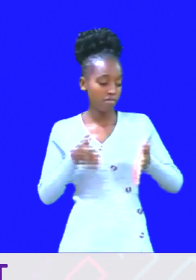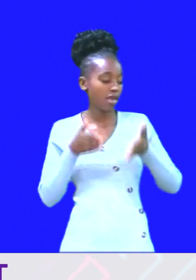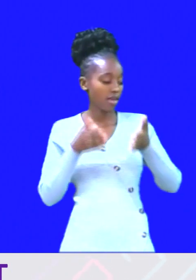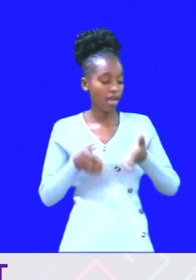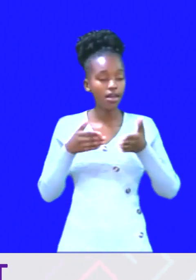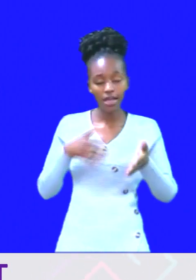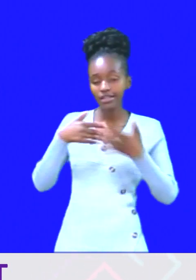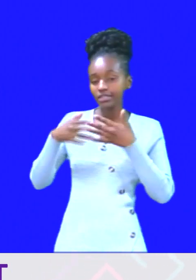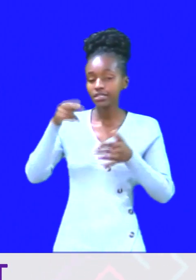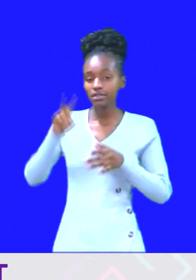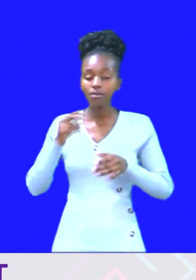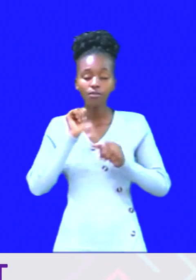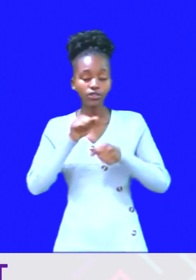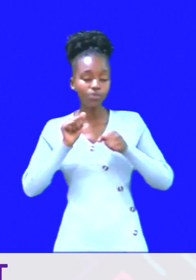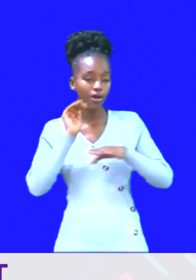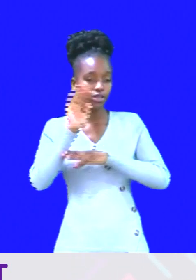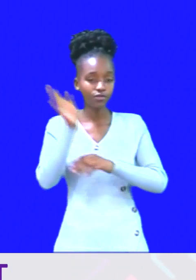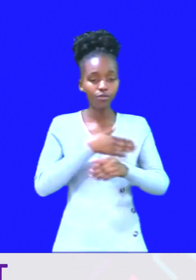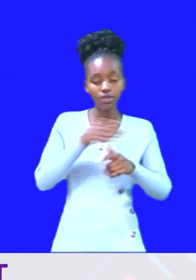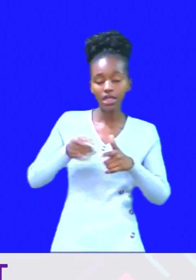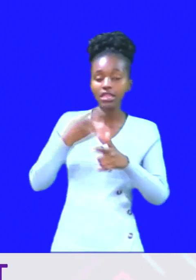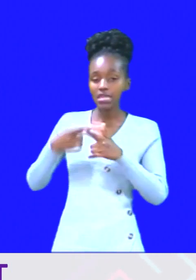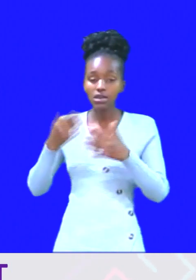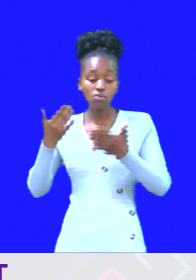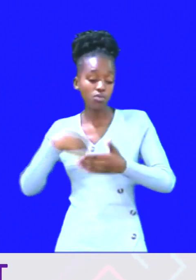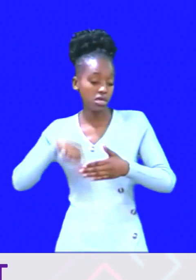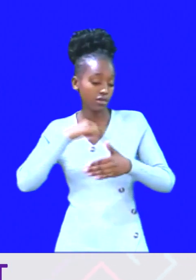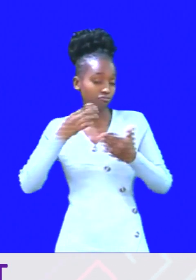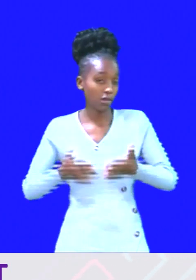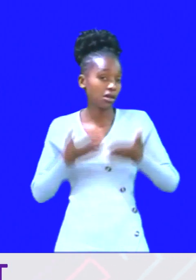doing here. You can send your request, either you want to